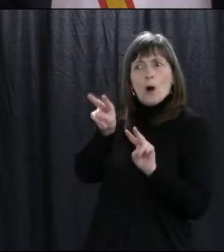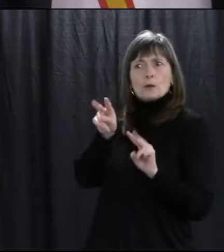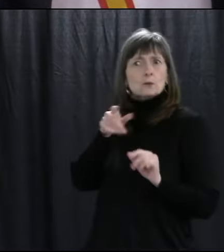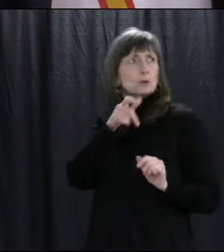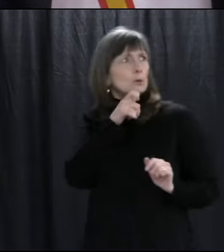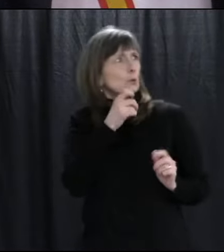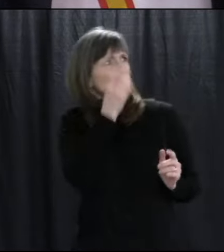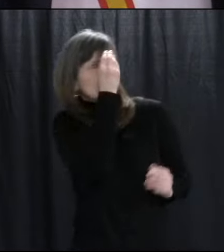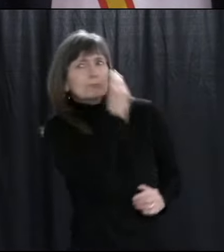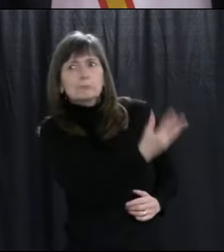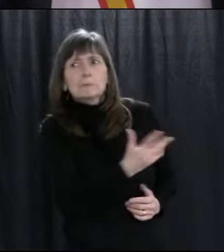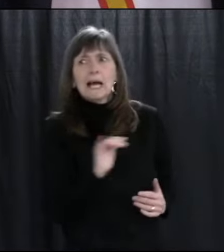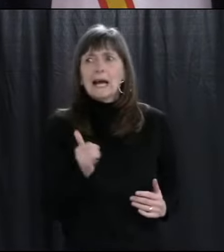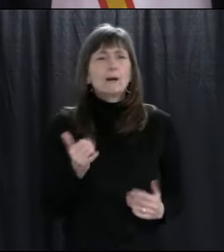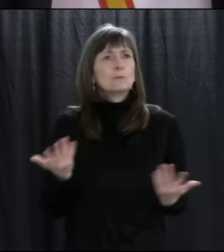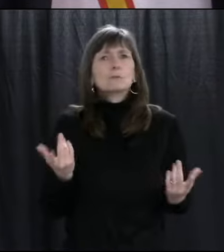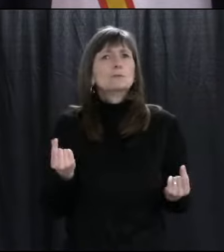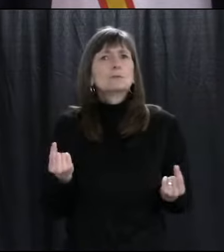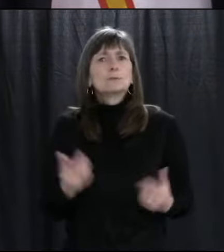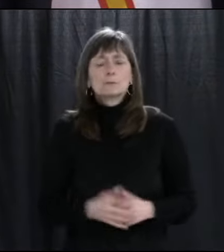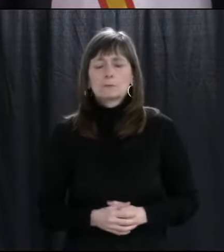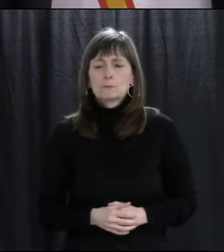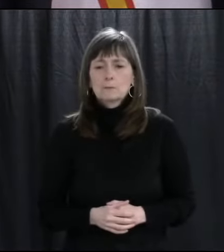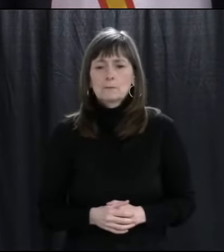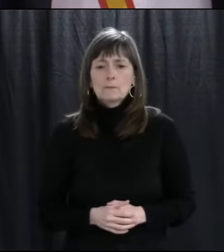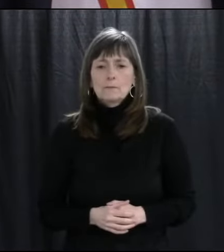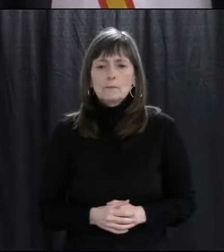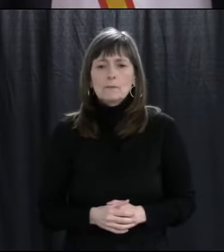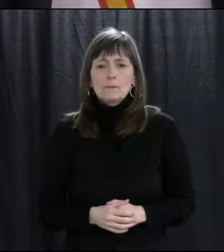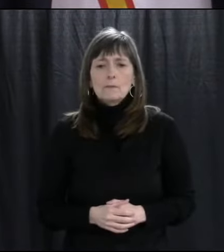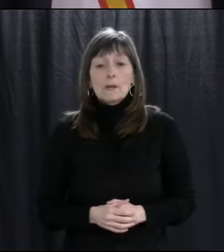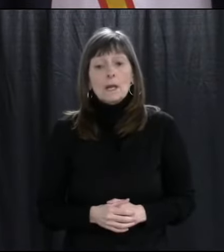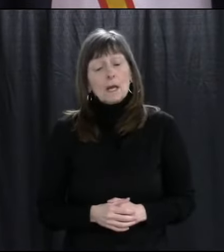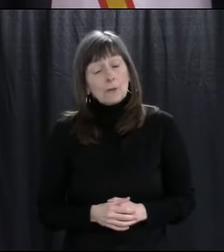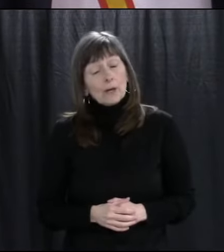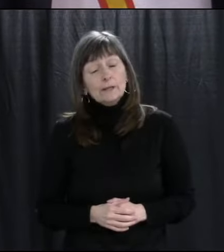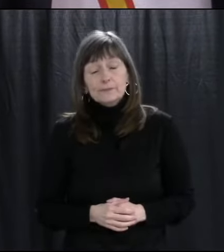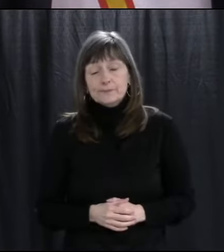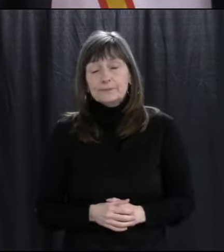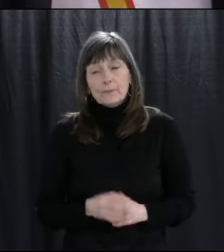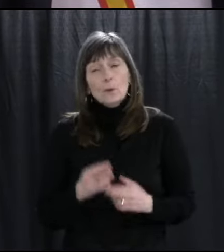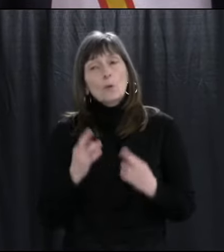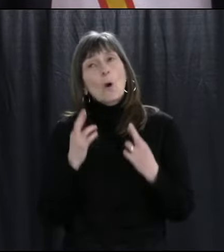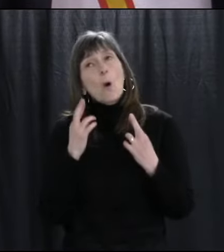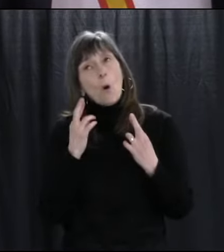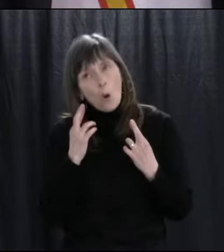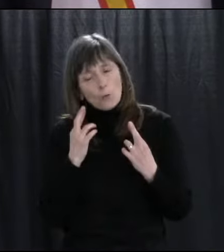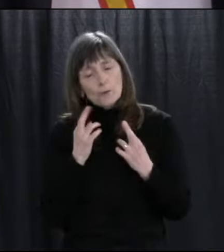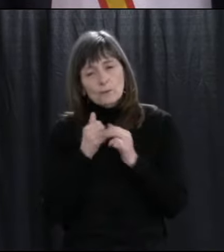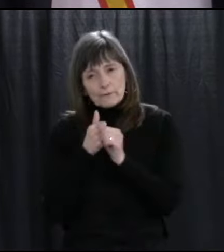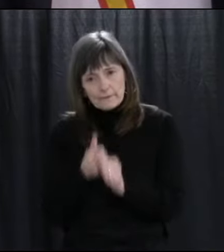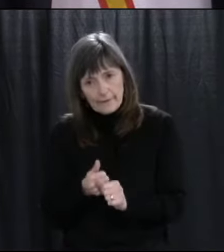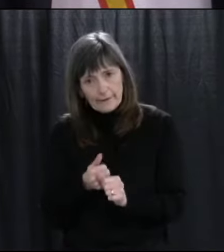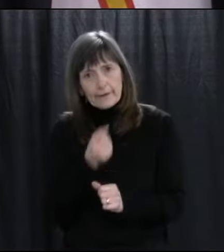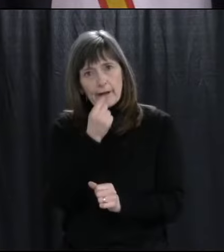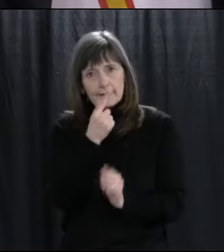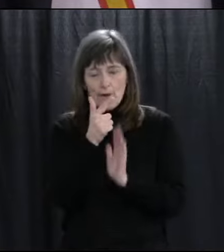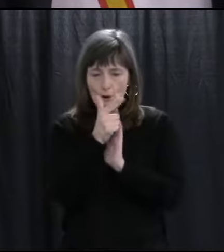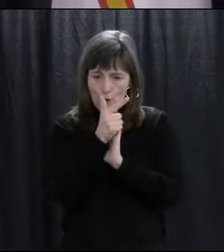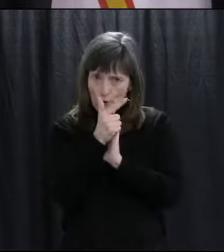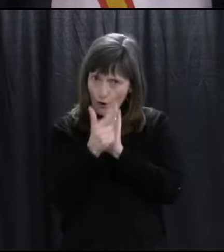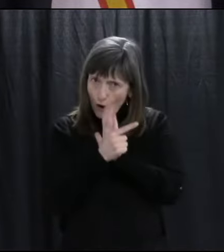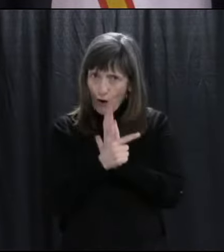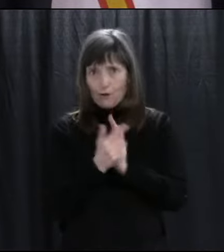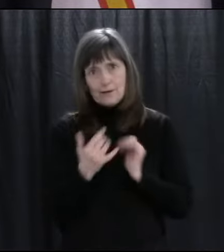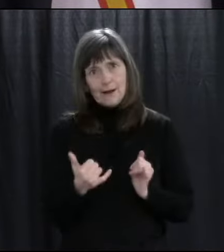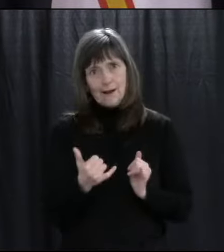in place? So I think, we hope that people will adhere to this, understanding now that it is law and that